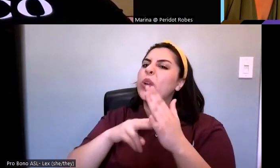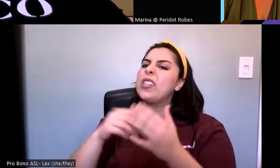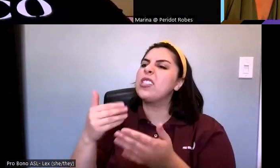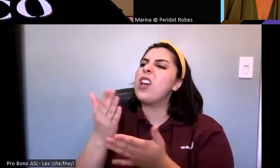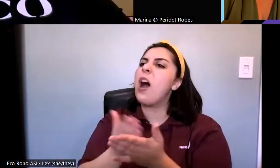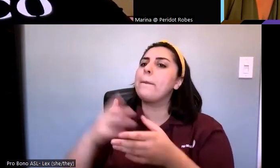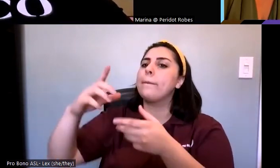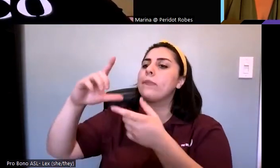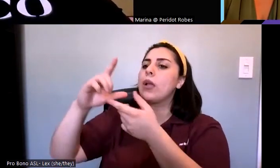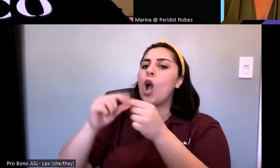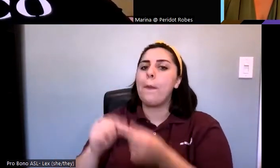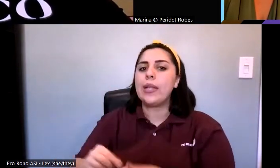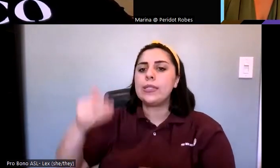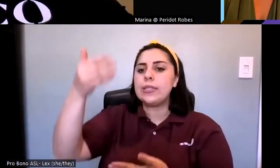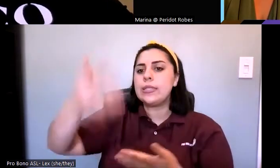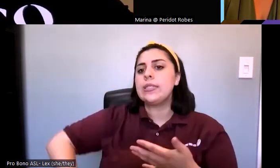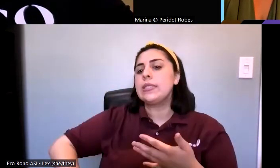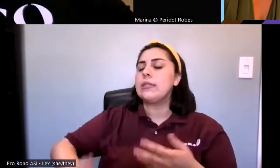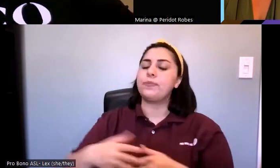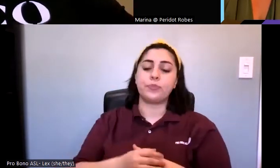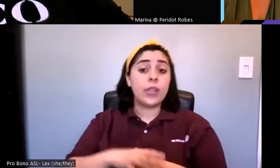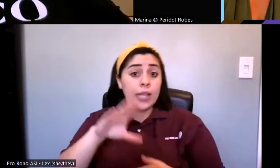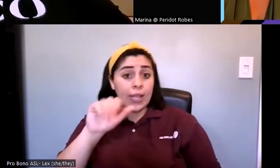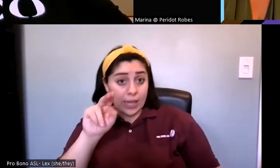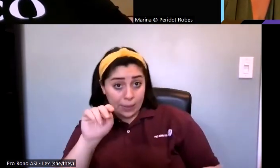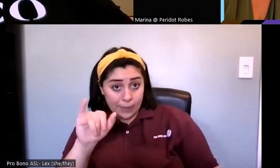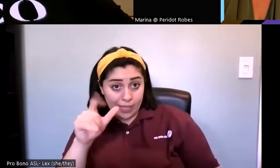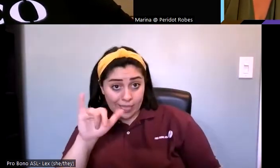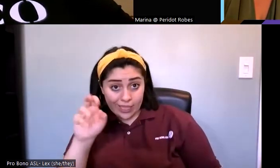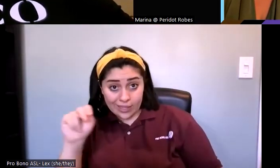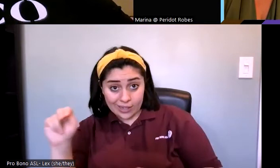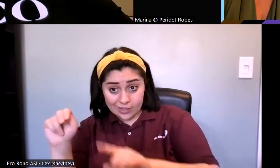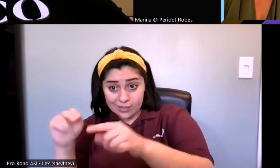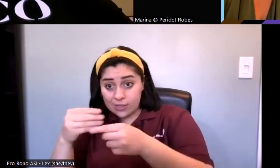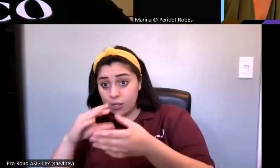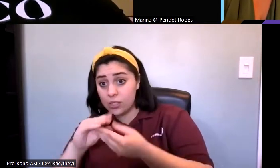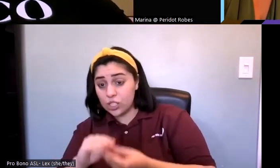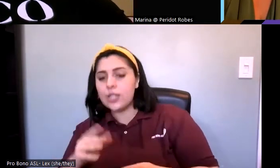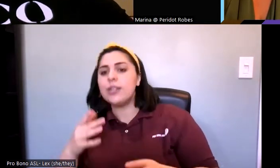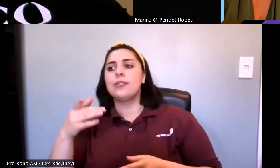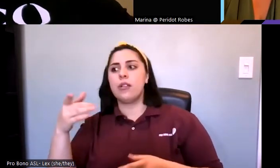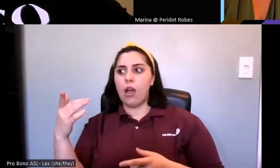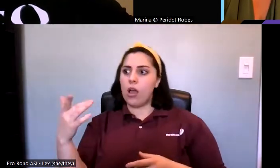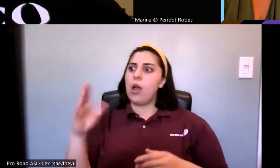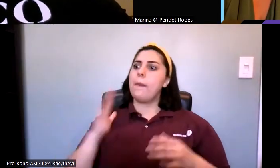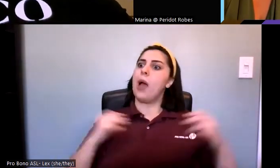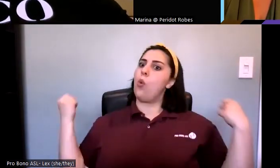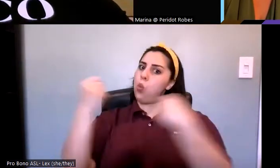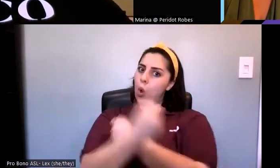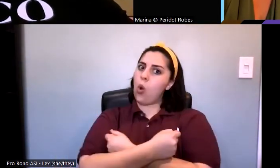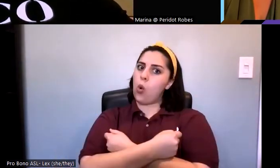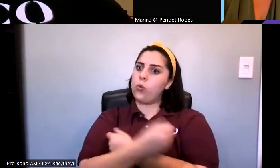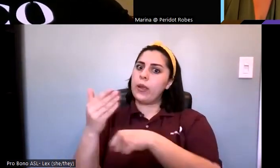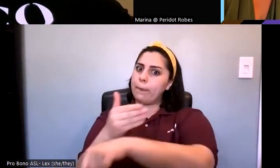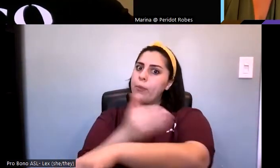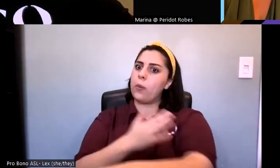here. You know, Amy Lynn, your friend, said, gonna join the chorus. My robe has improved my quality of life, and my